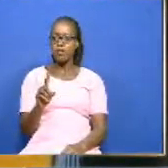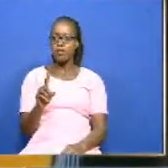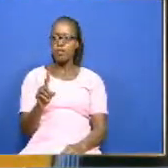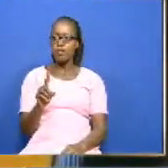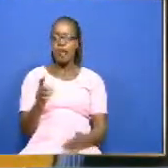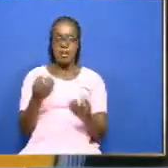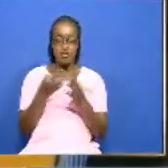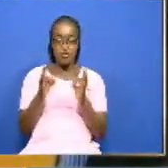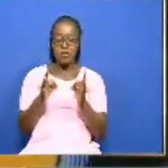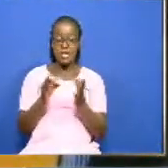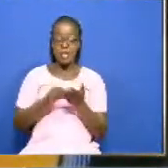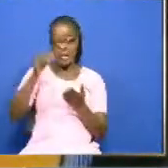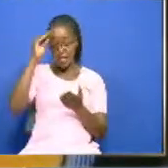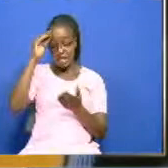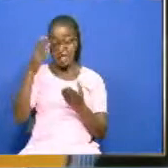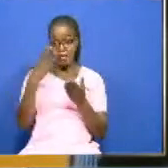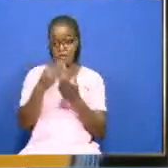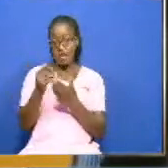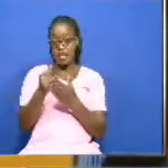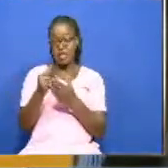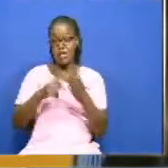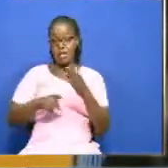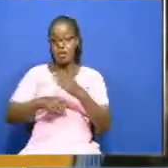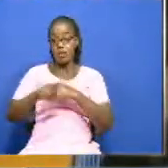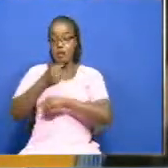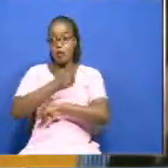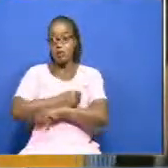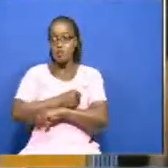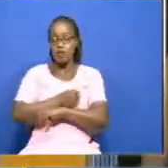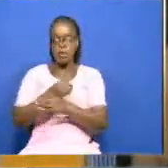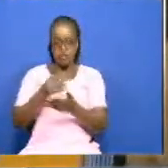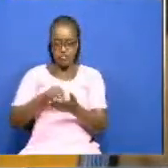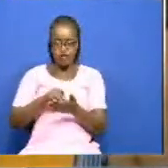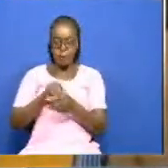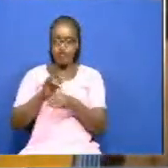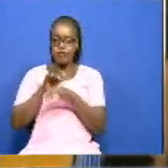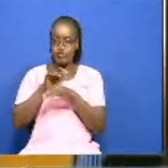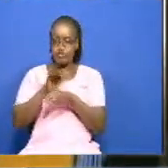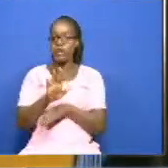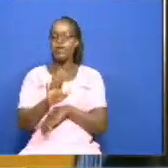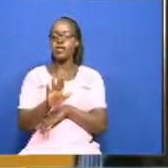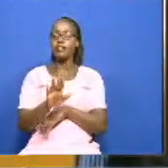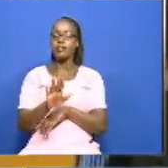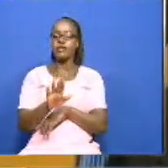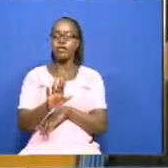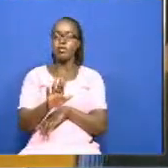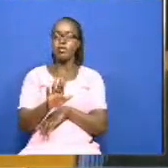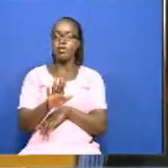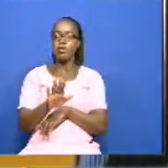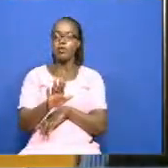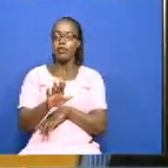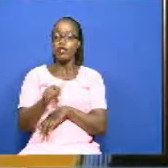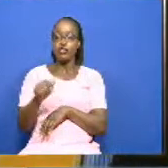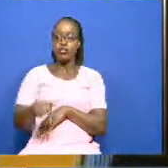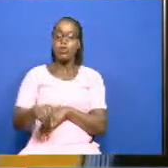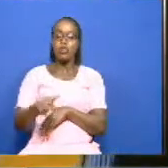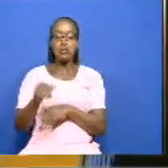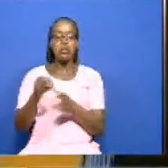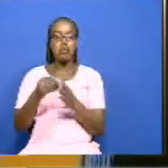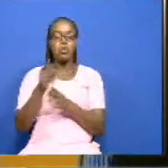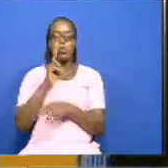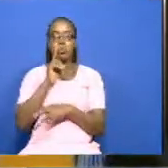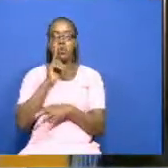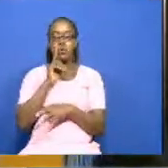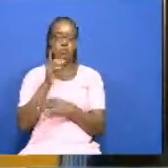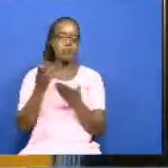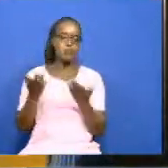free learning money for primary schools has already been released. It should be in schools today or tomorrow.